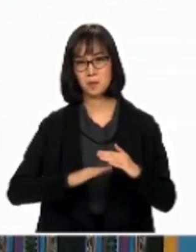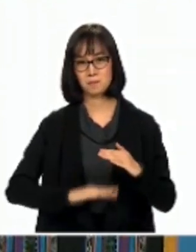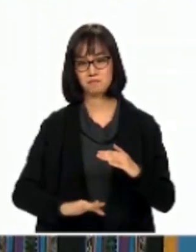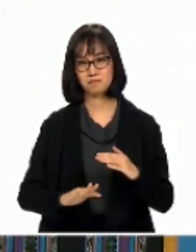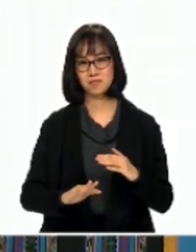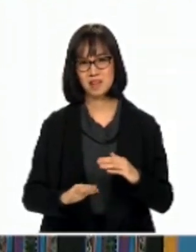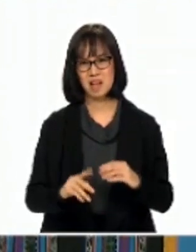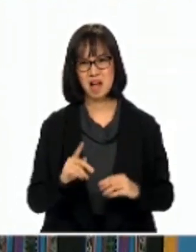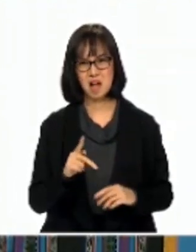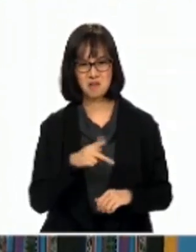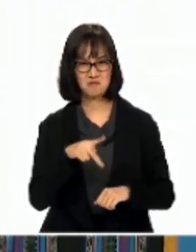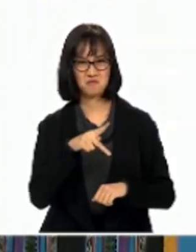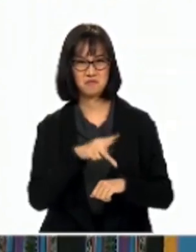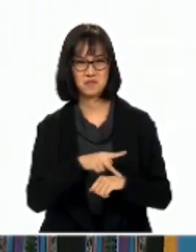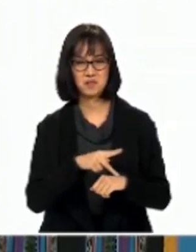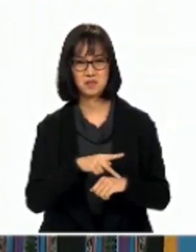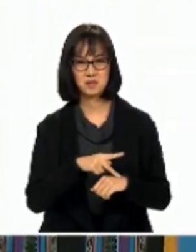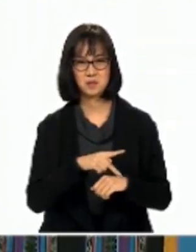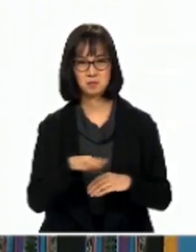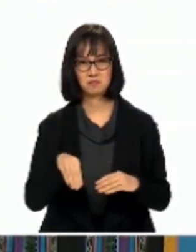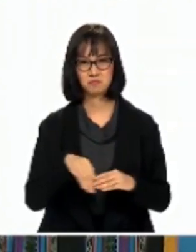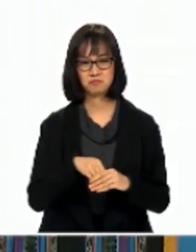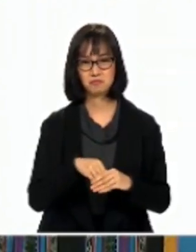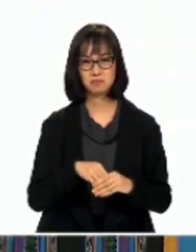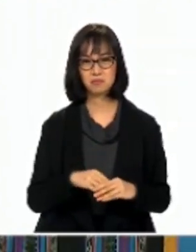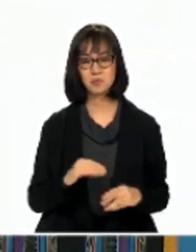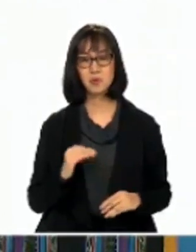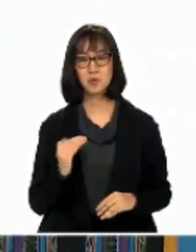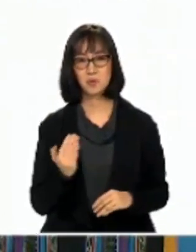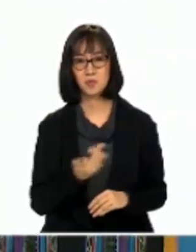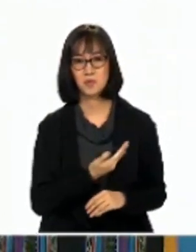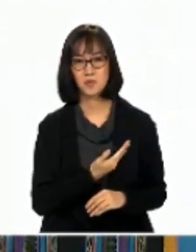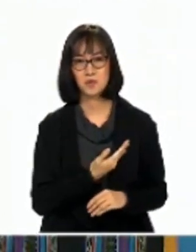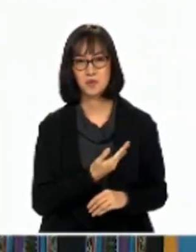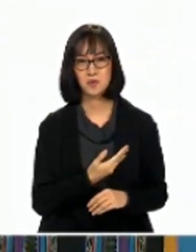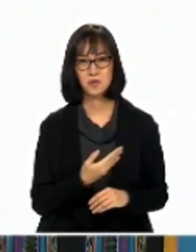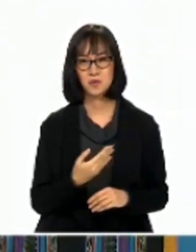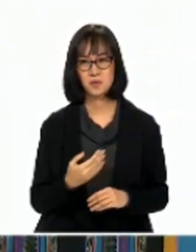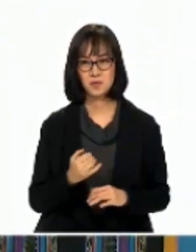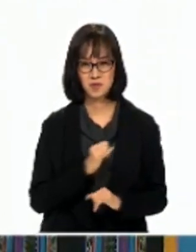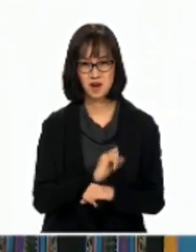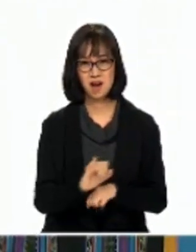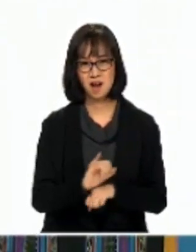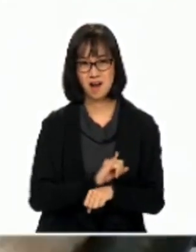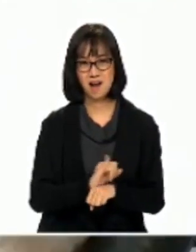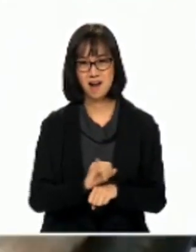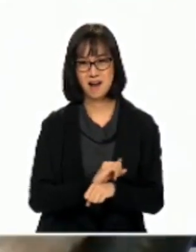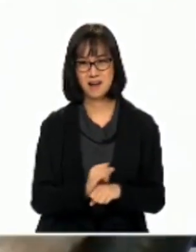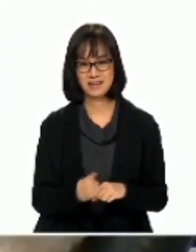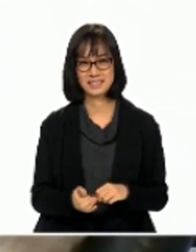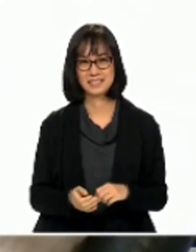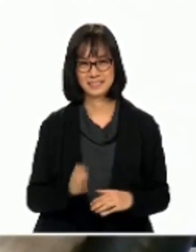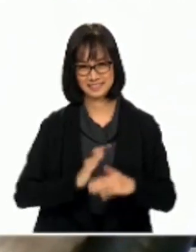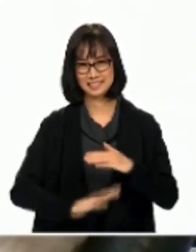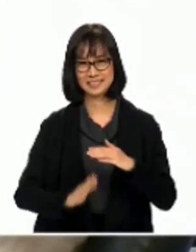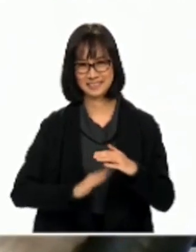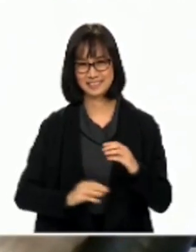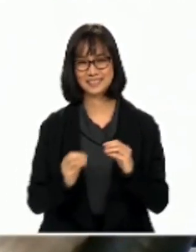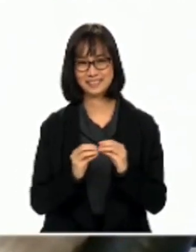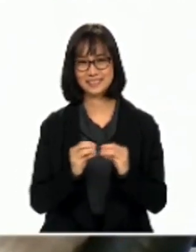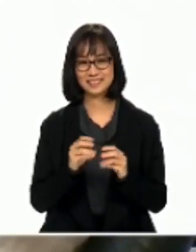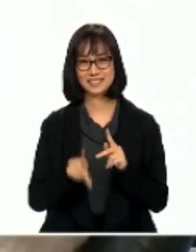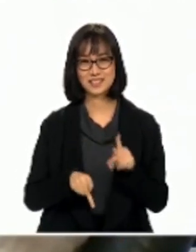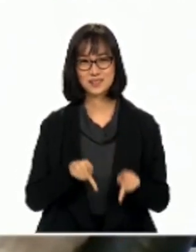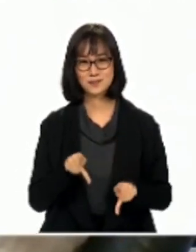Philippines. We are so industrious that we are producing more people